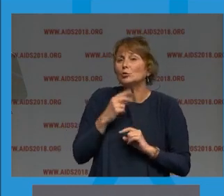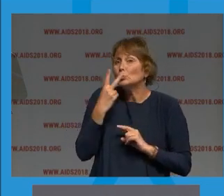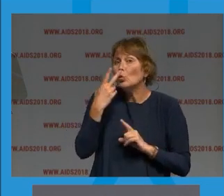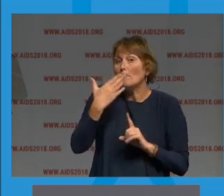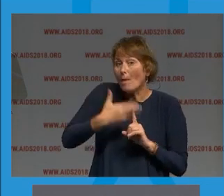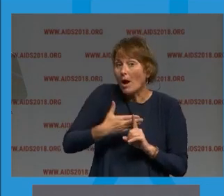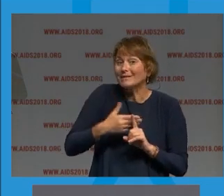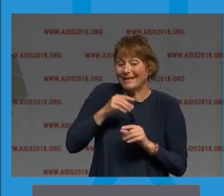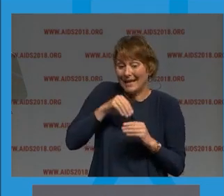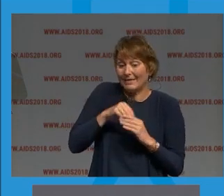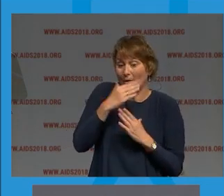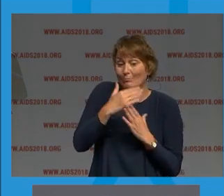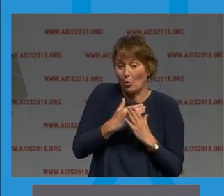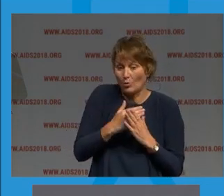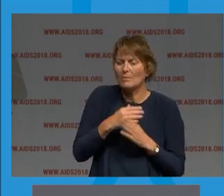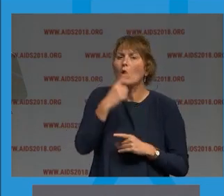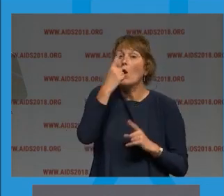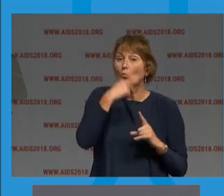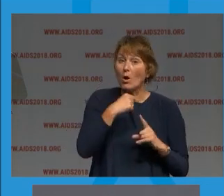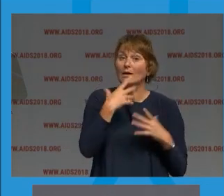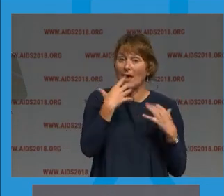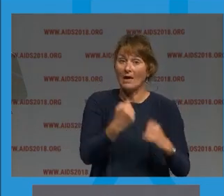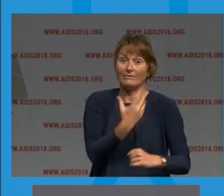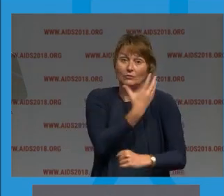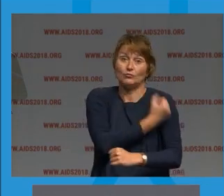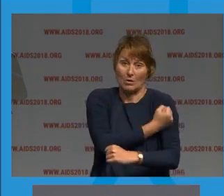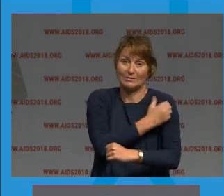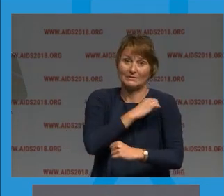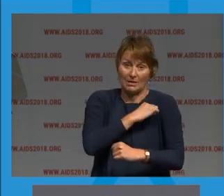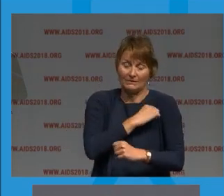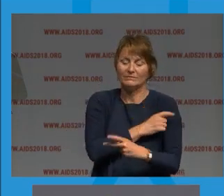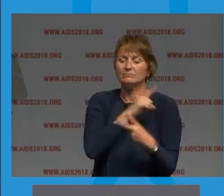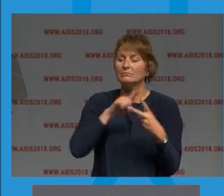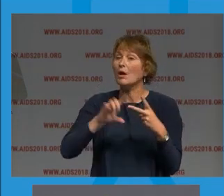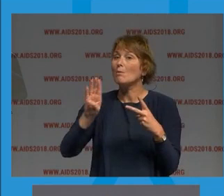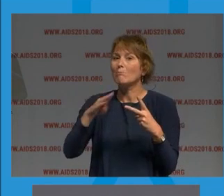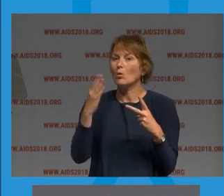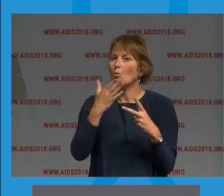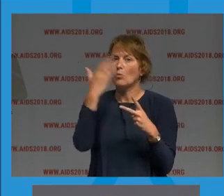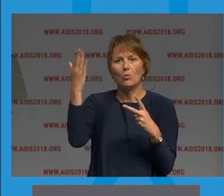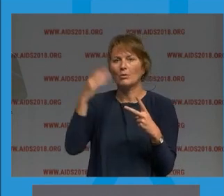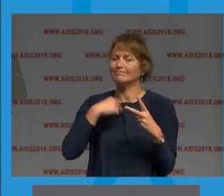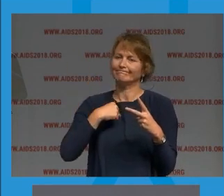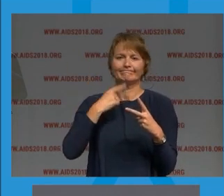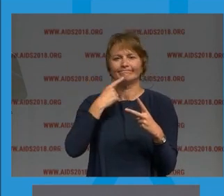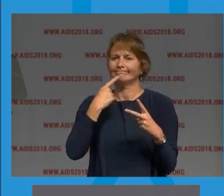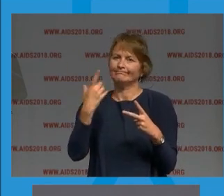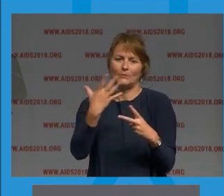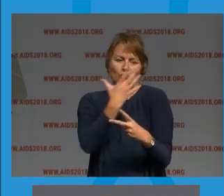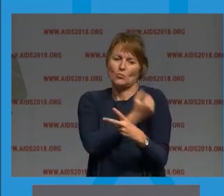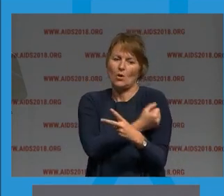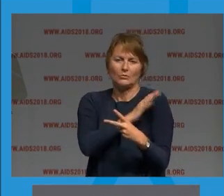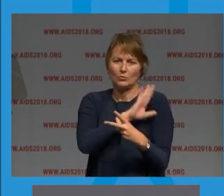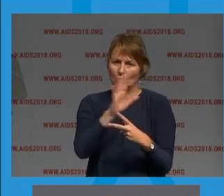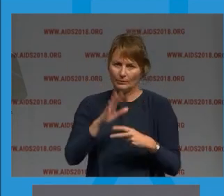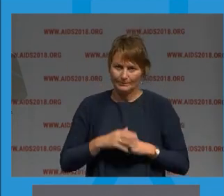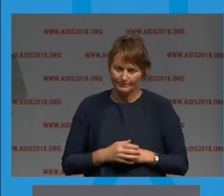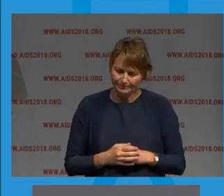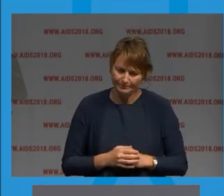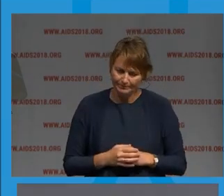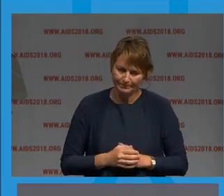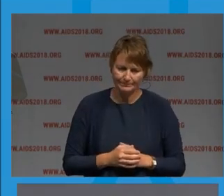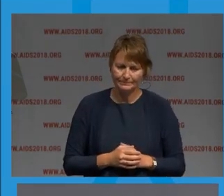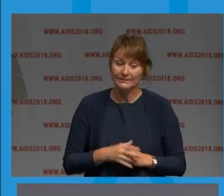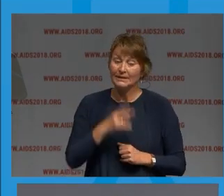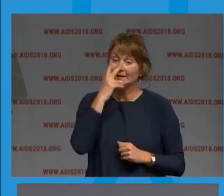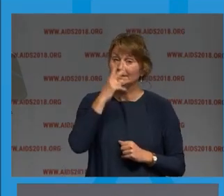red are figures for people who inject drugs, and in blue for people who did not report injecting drug use behavior. As you can see here,